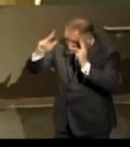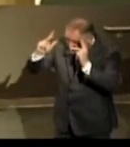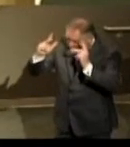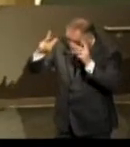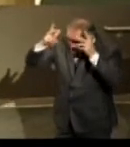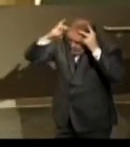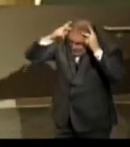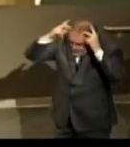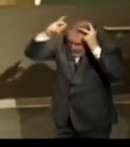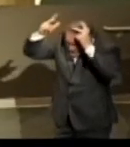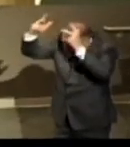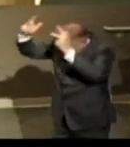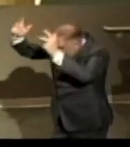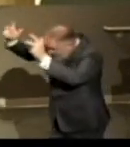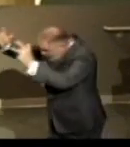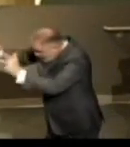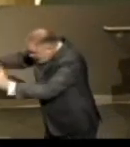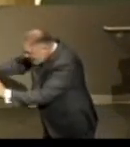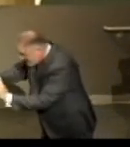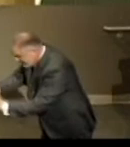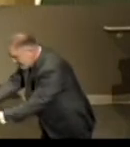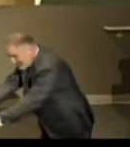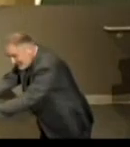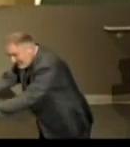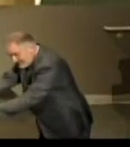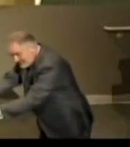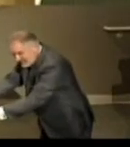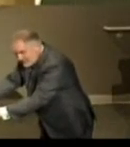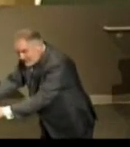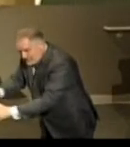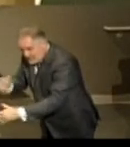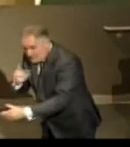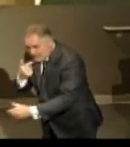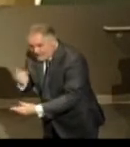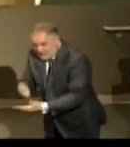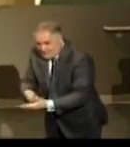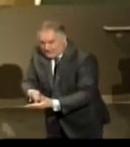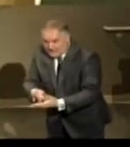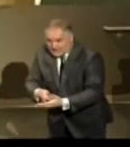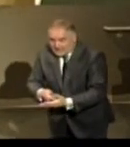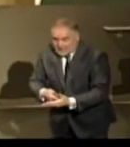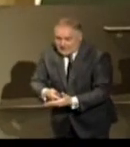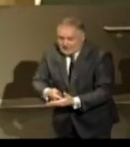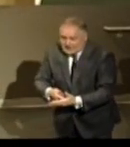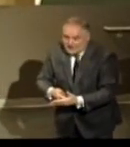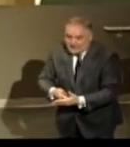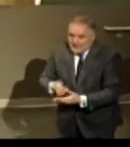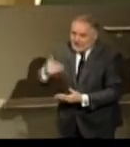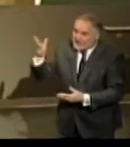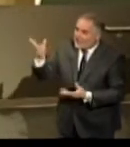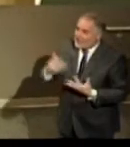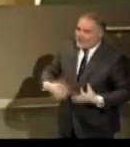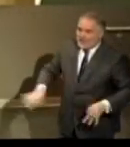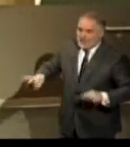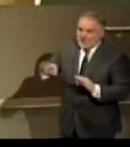them off of our head. We come over to him. We cast the crowns in front of his feet. Here's what we're going to say. Thou art